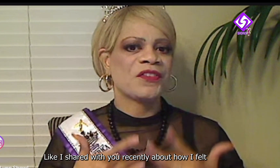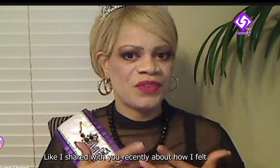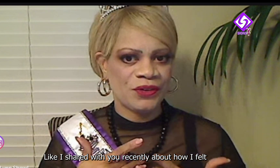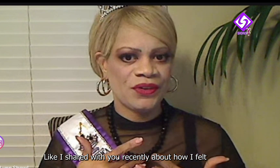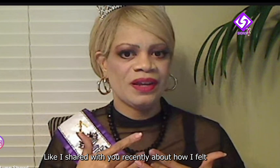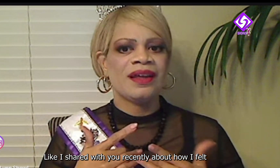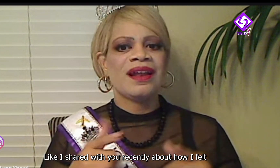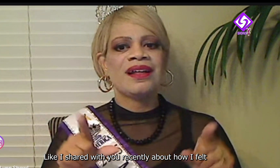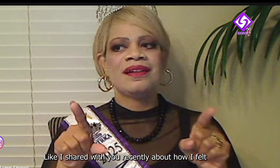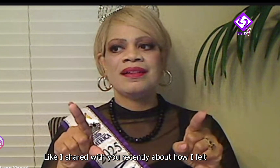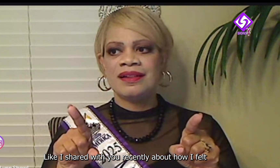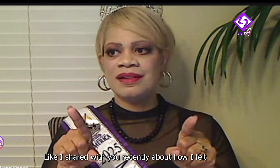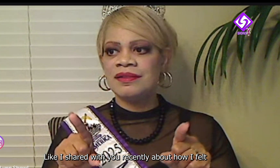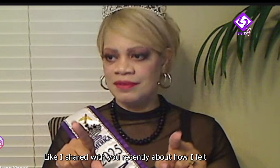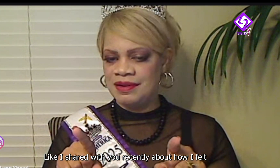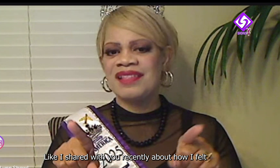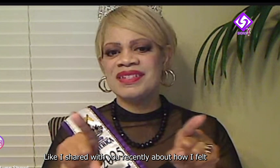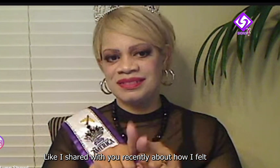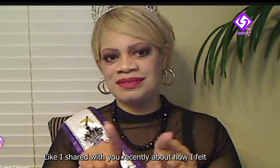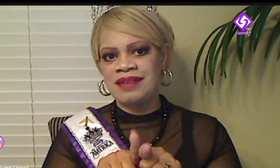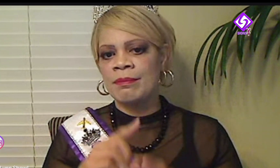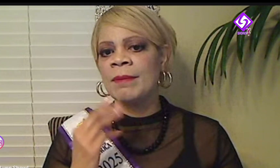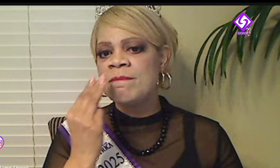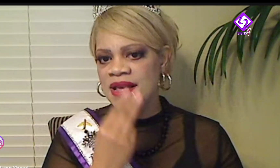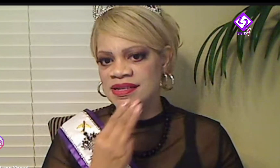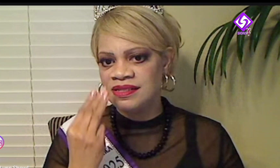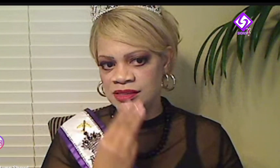Like I shared with you recently about how I felt,